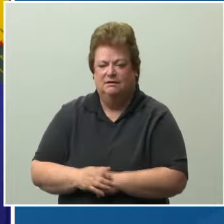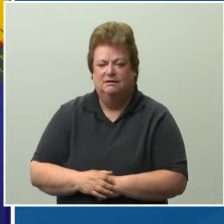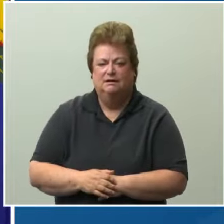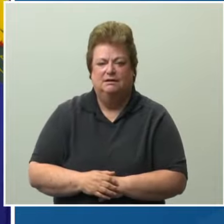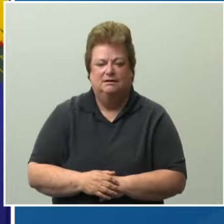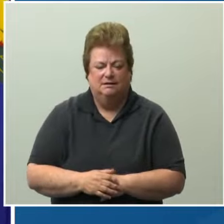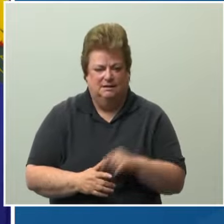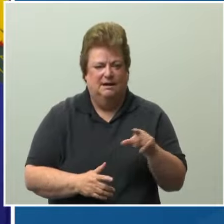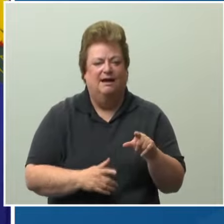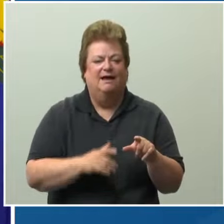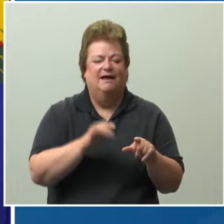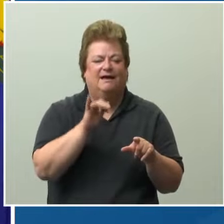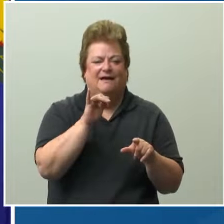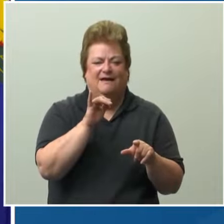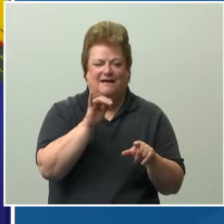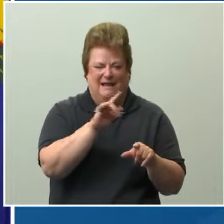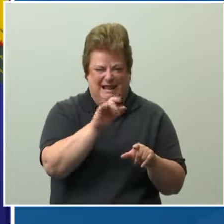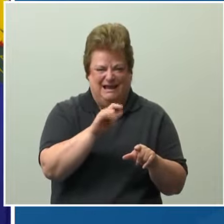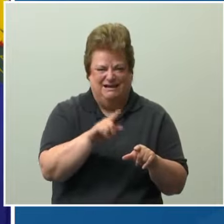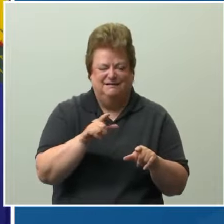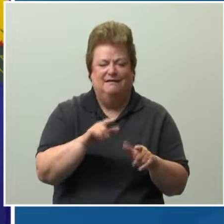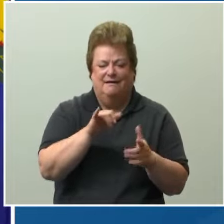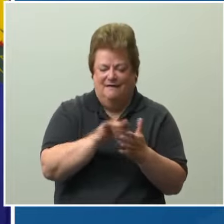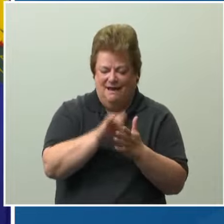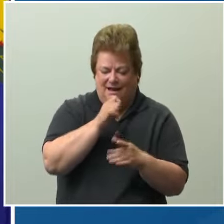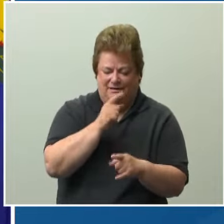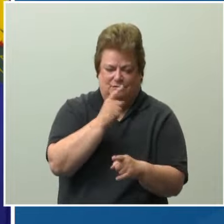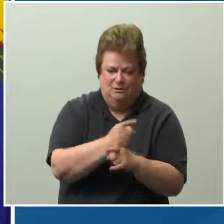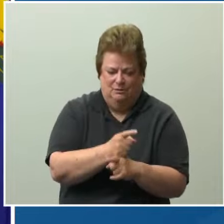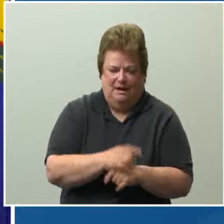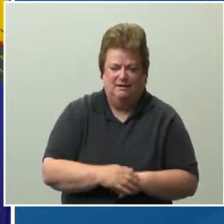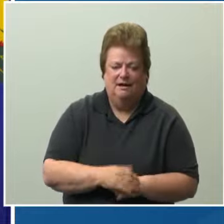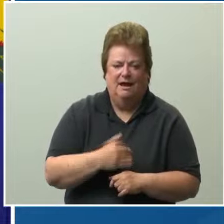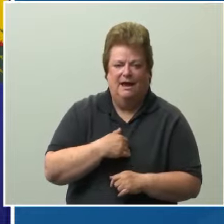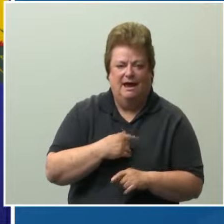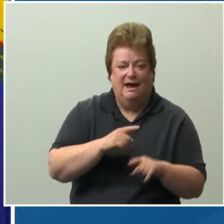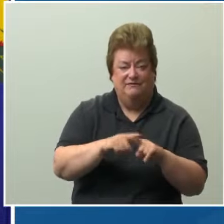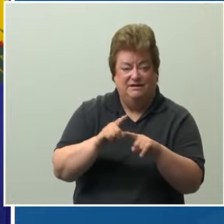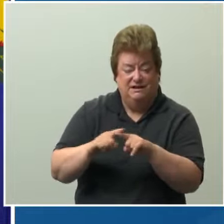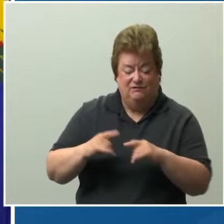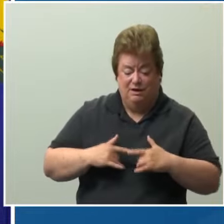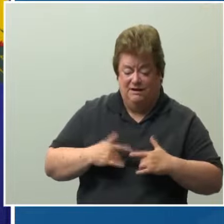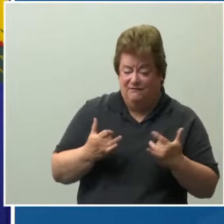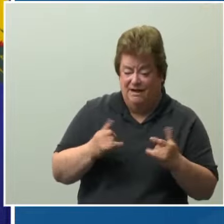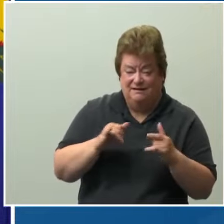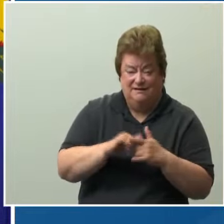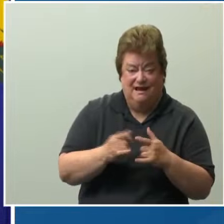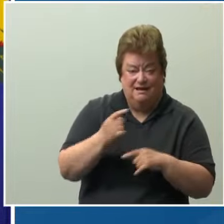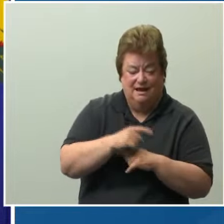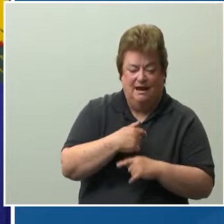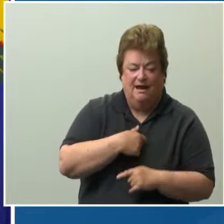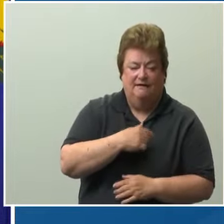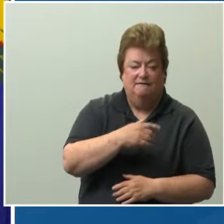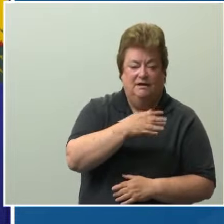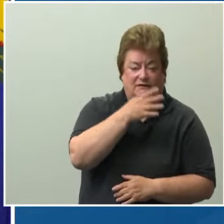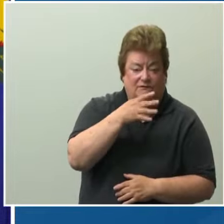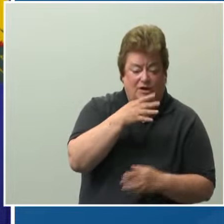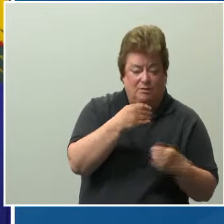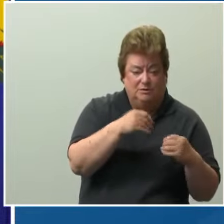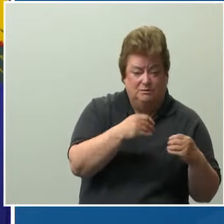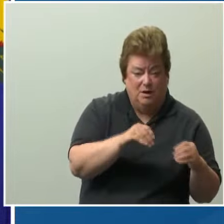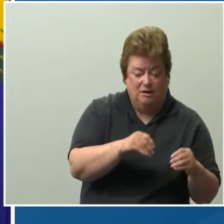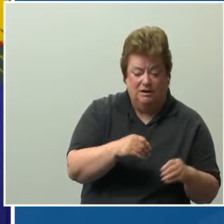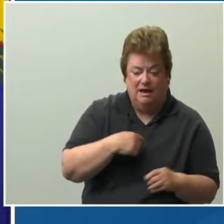That is correct, Kent. There are so many different events going on that day, whether it's the farmers market. I believe